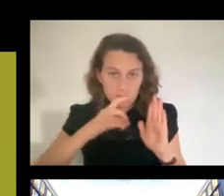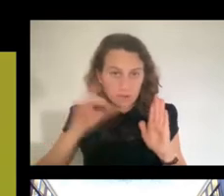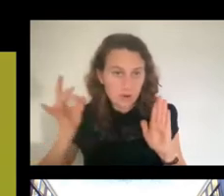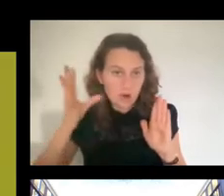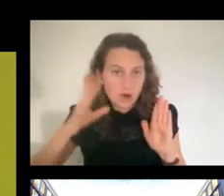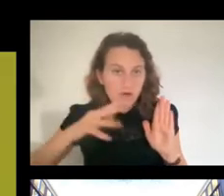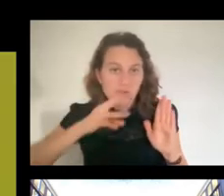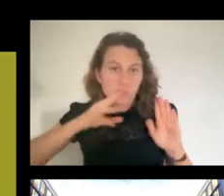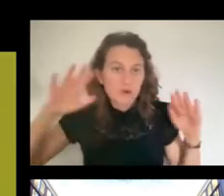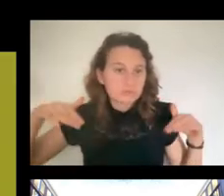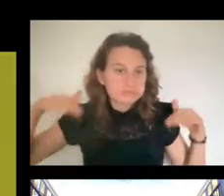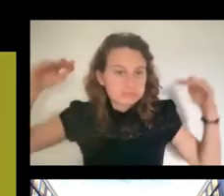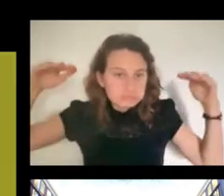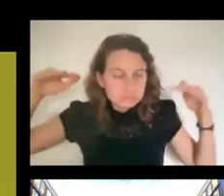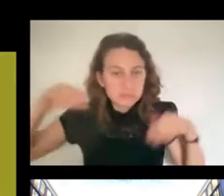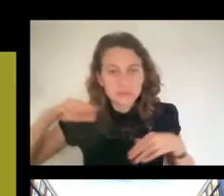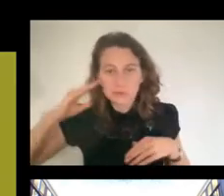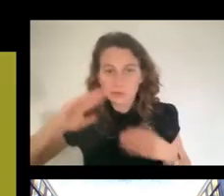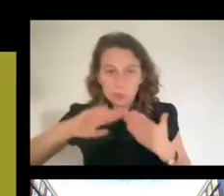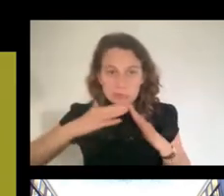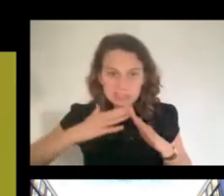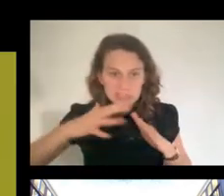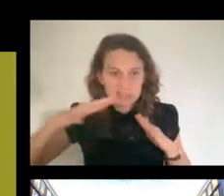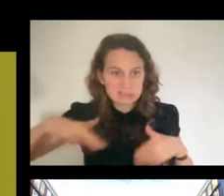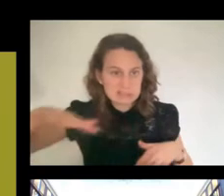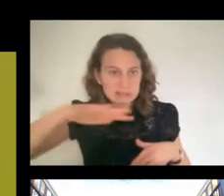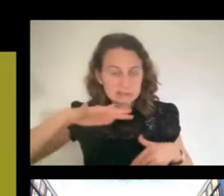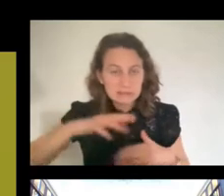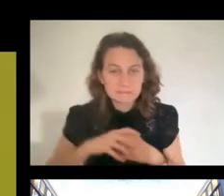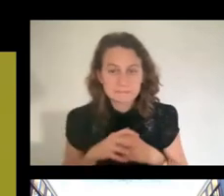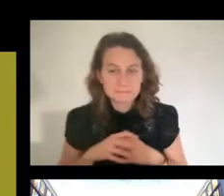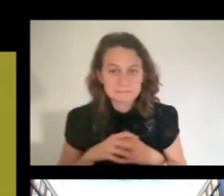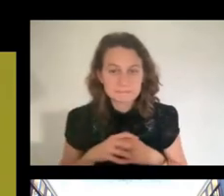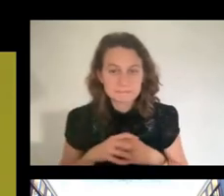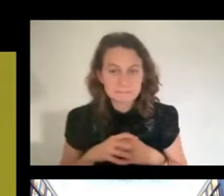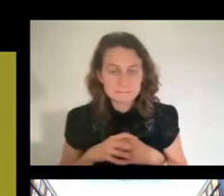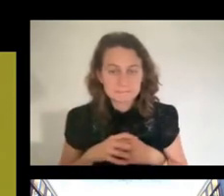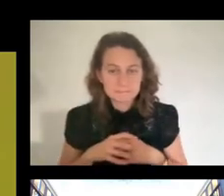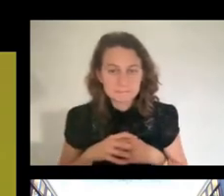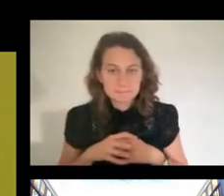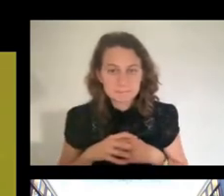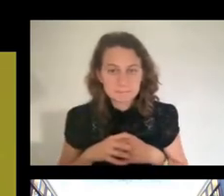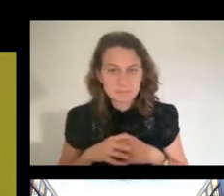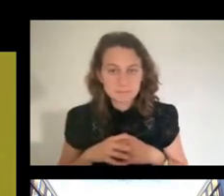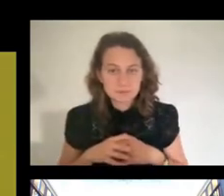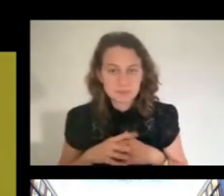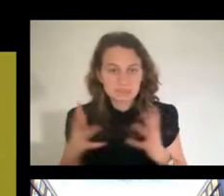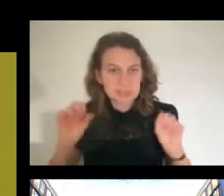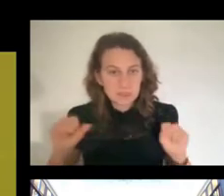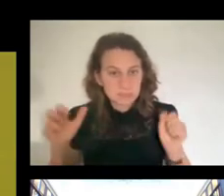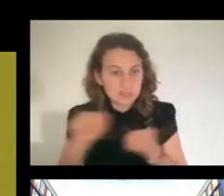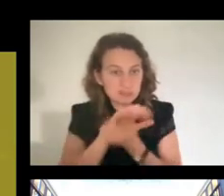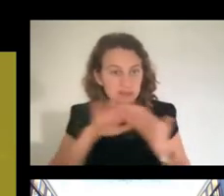that happened, especially, you know, in the cities and whatnot, that it's really very destructive. So even